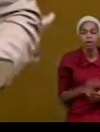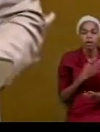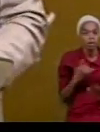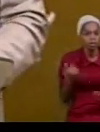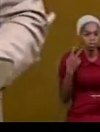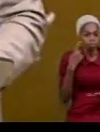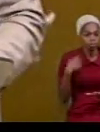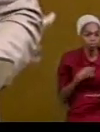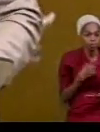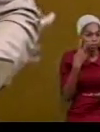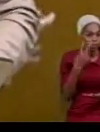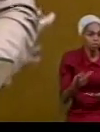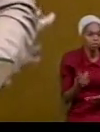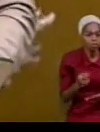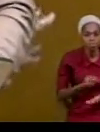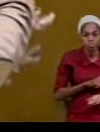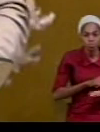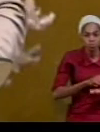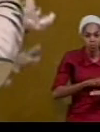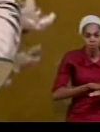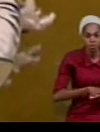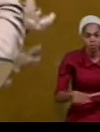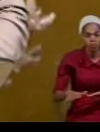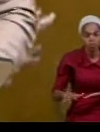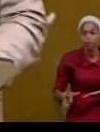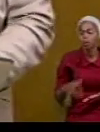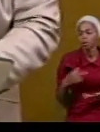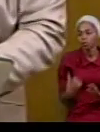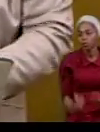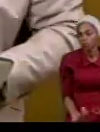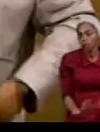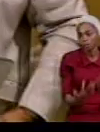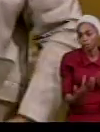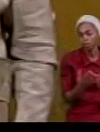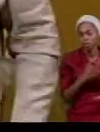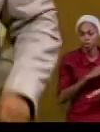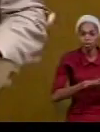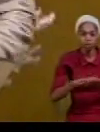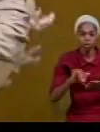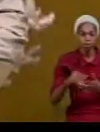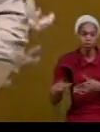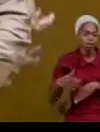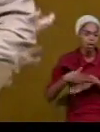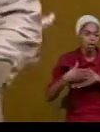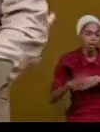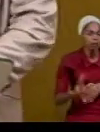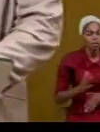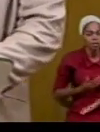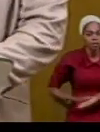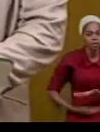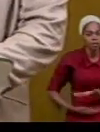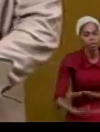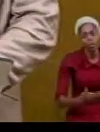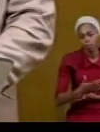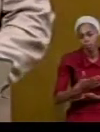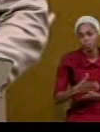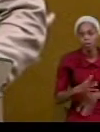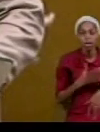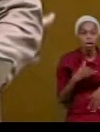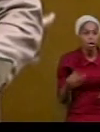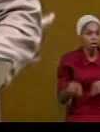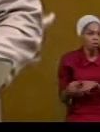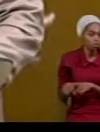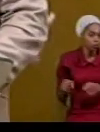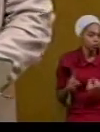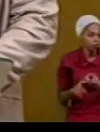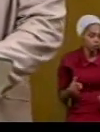purification rites and cleansing after childbirth. According to that law, a woman, after giving birth to a baby